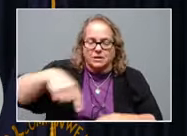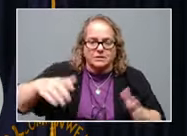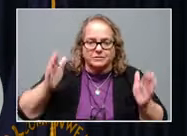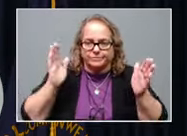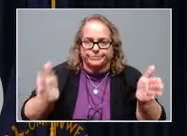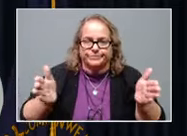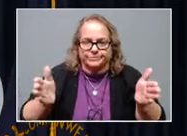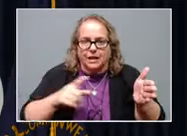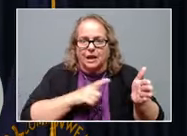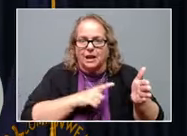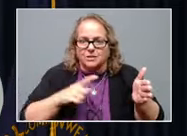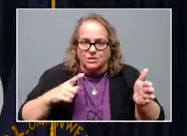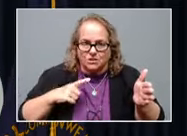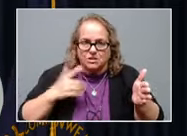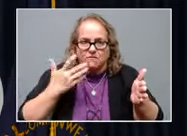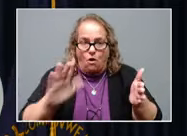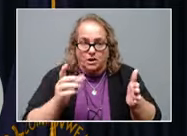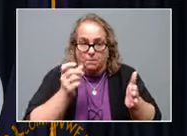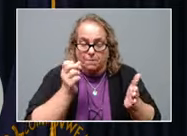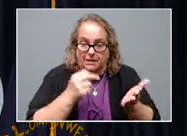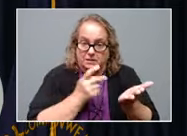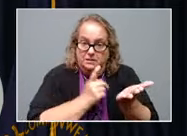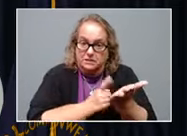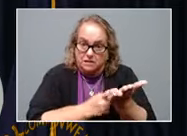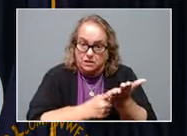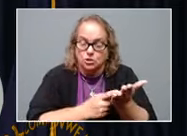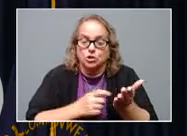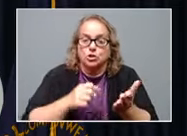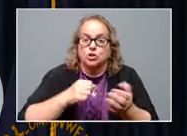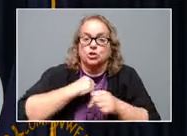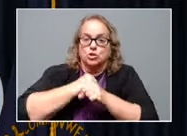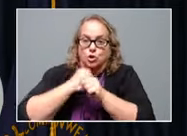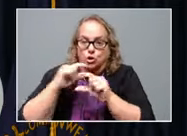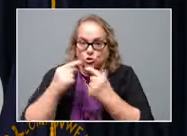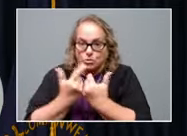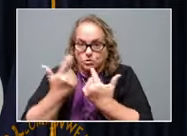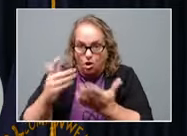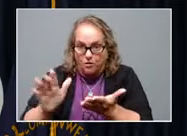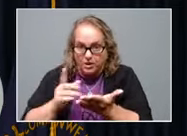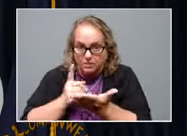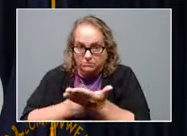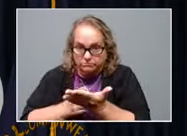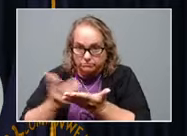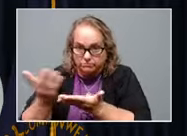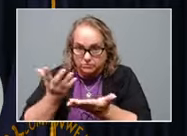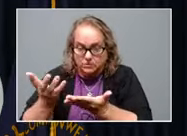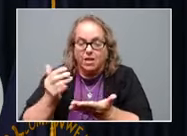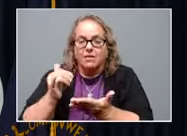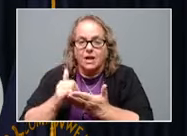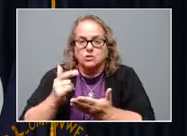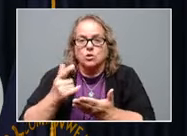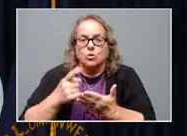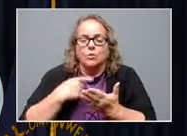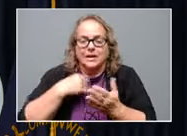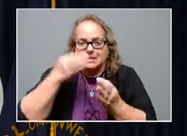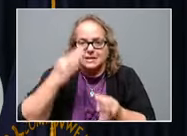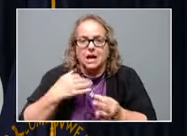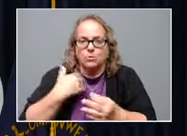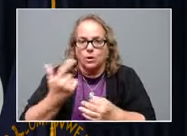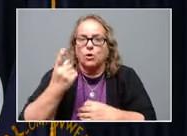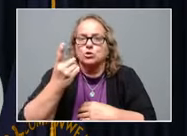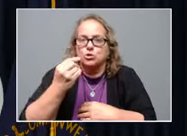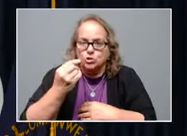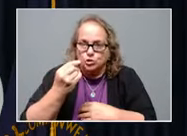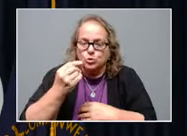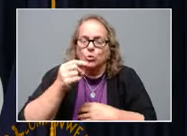groups have been consulted. This is one where we want to do it before there is a tragedy and